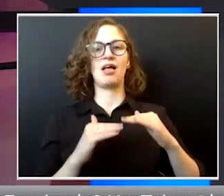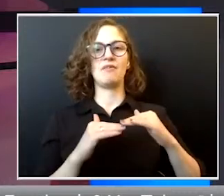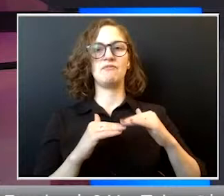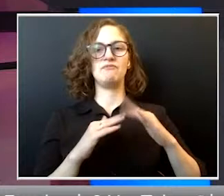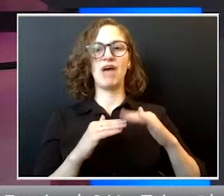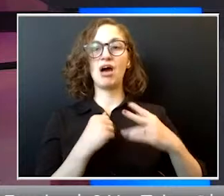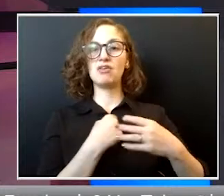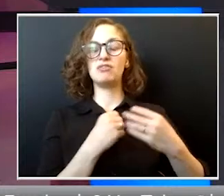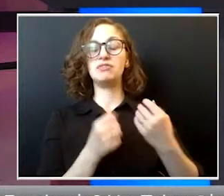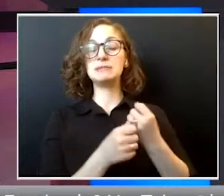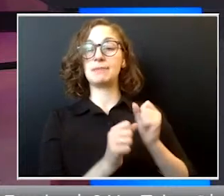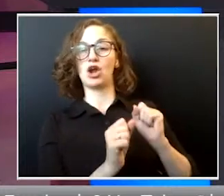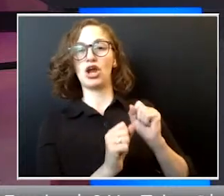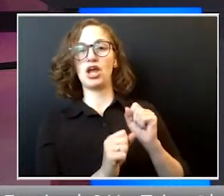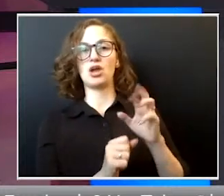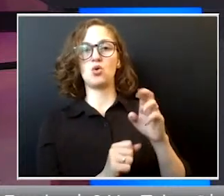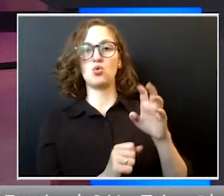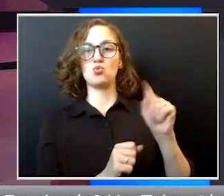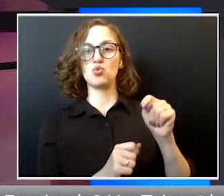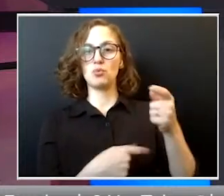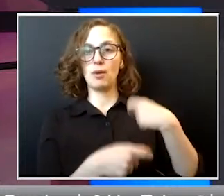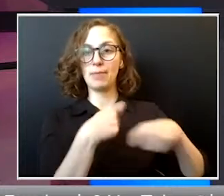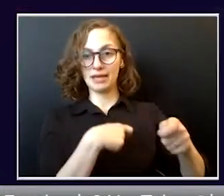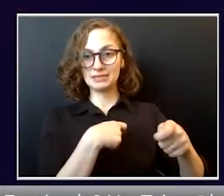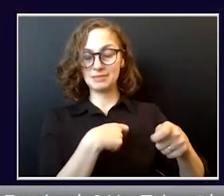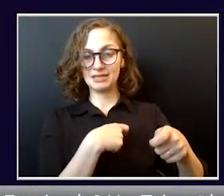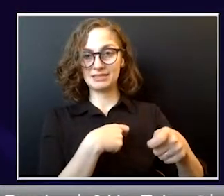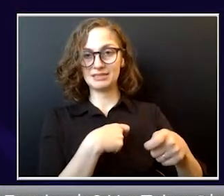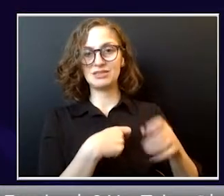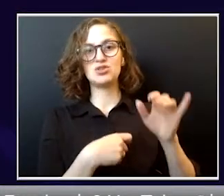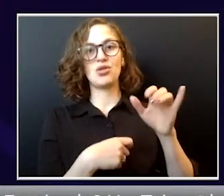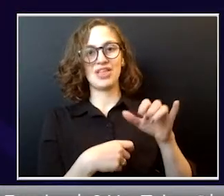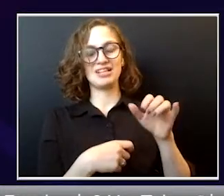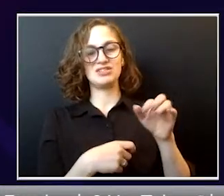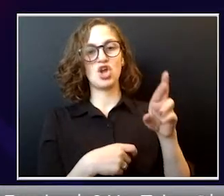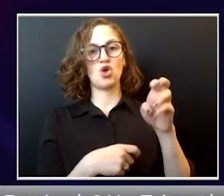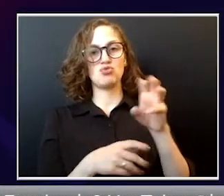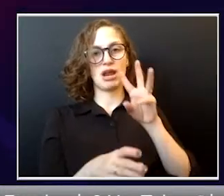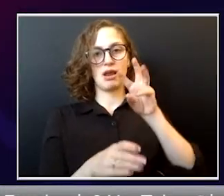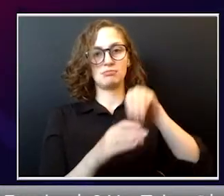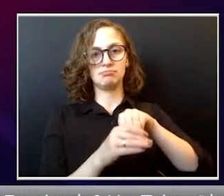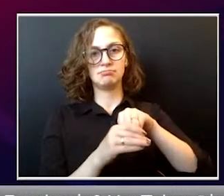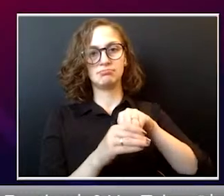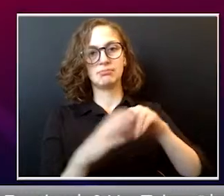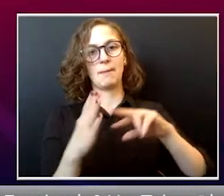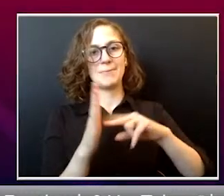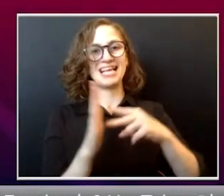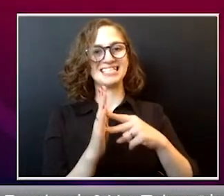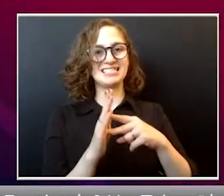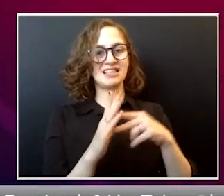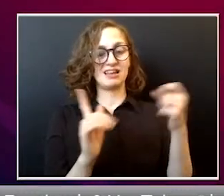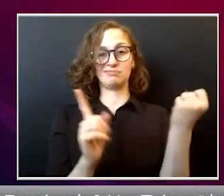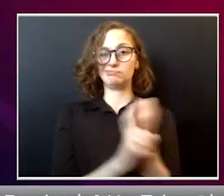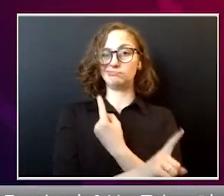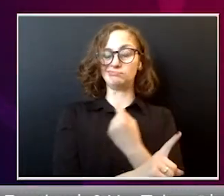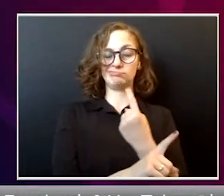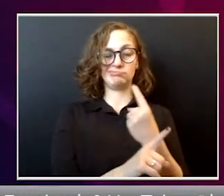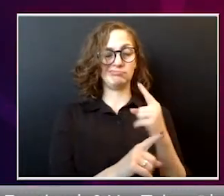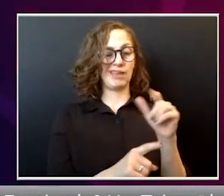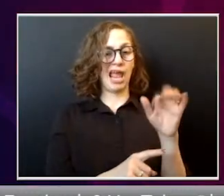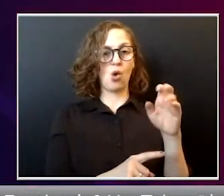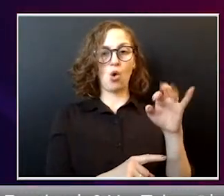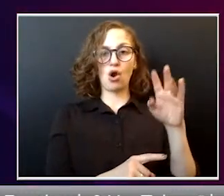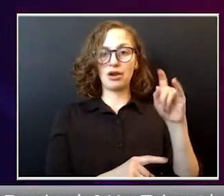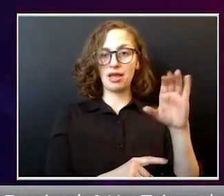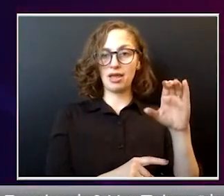is a reimplantation procedure where the aneurysmal or abnormal aortic root has been cut away, and the